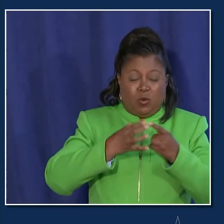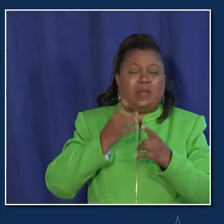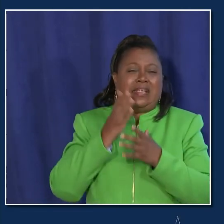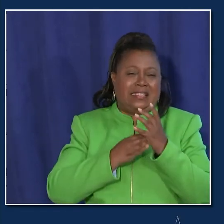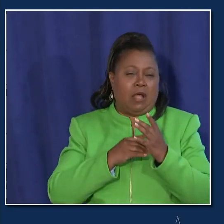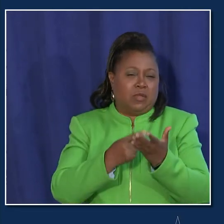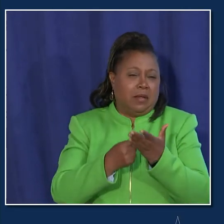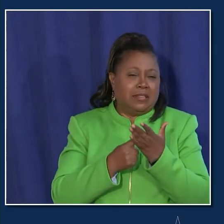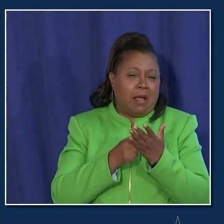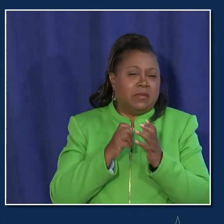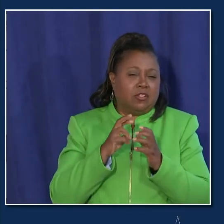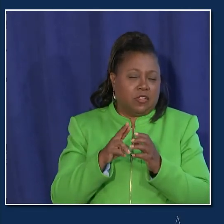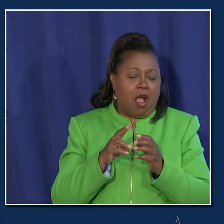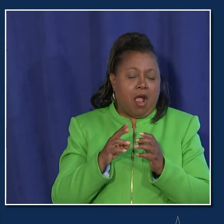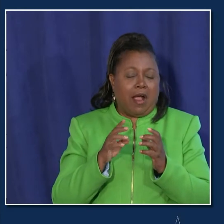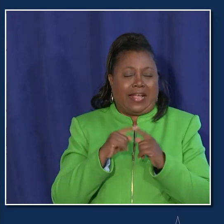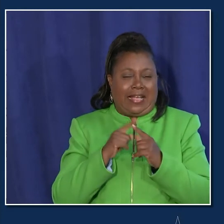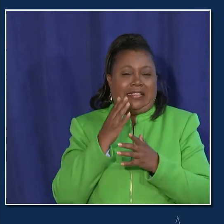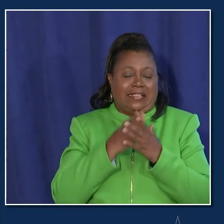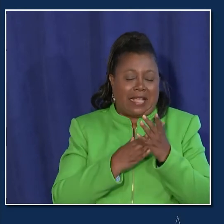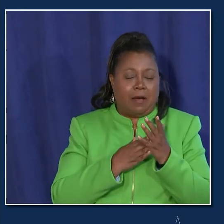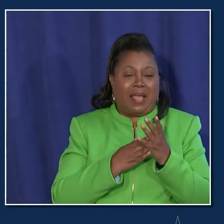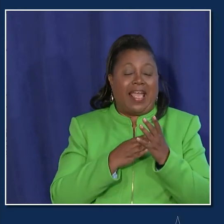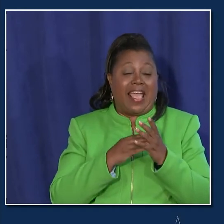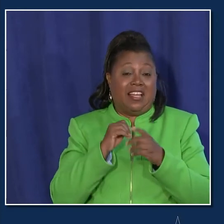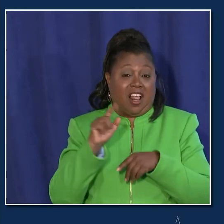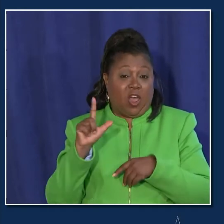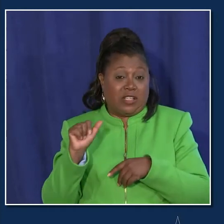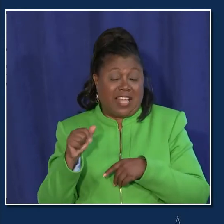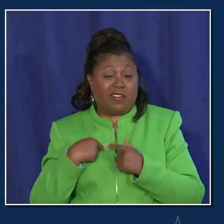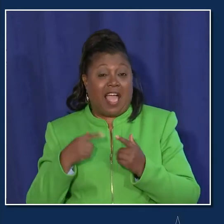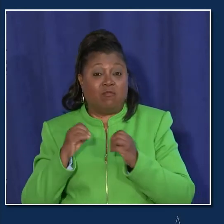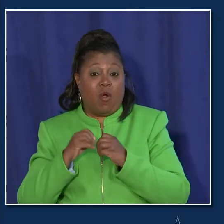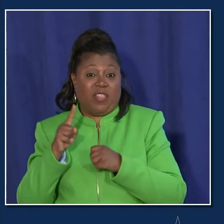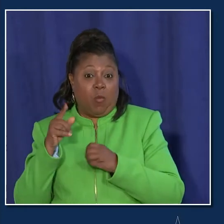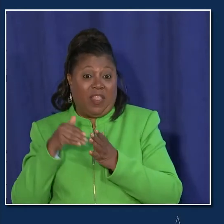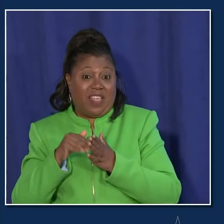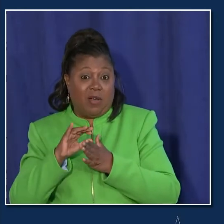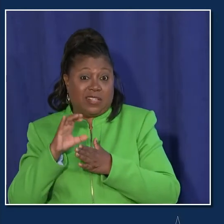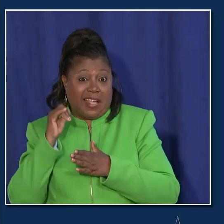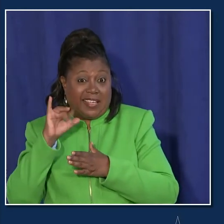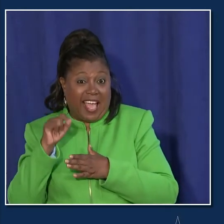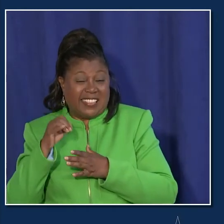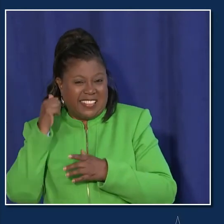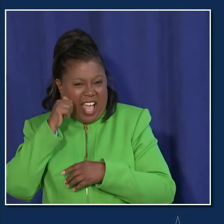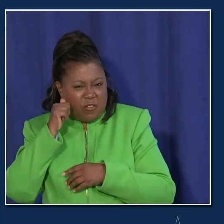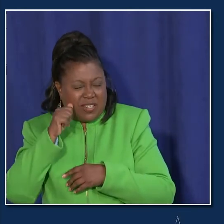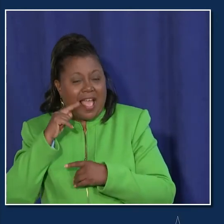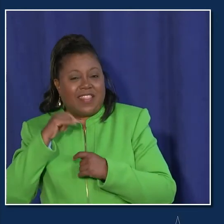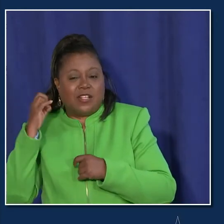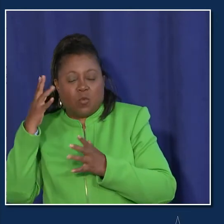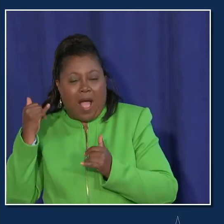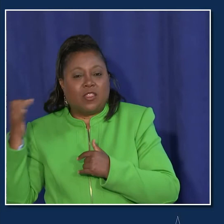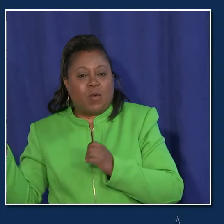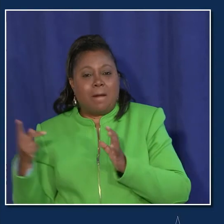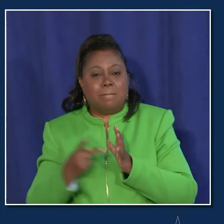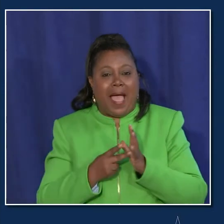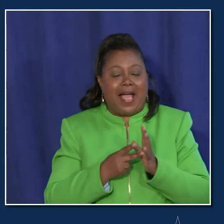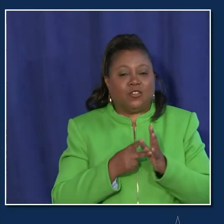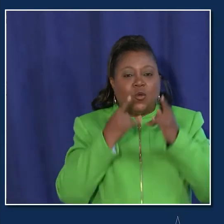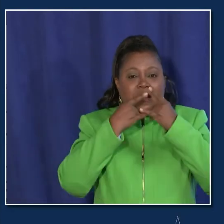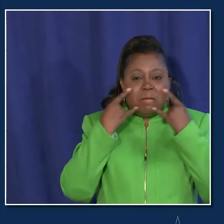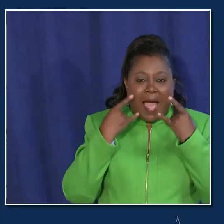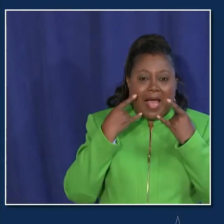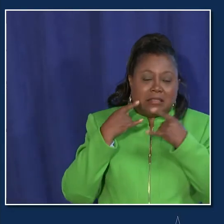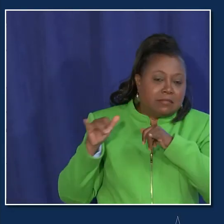some of the conversations are in some of the, in Los Angeles, where they're having more than 1,000 cases a day again. That's why they went back to the universal